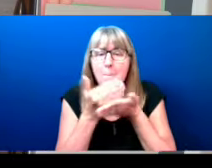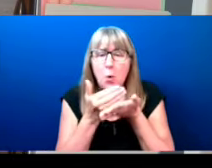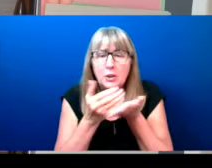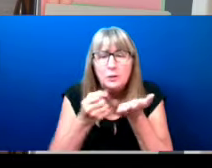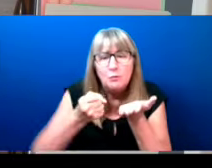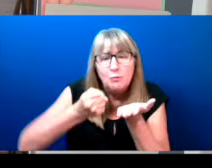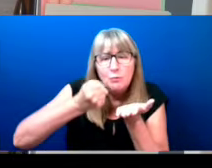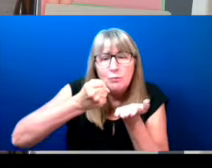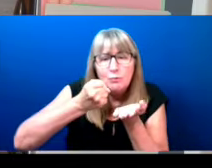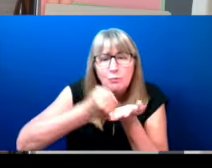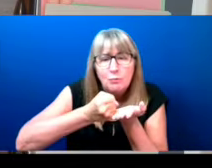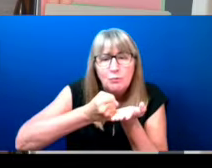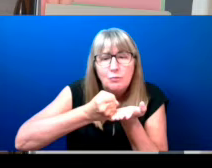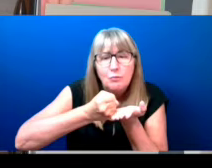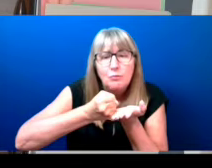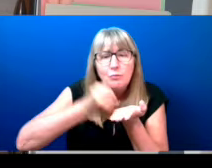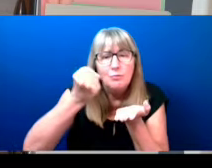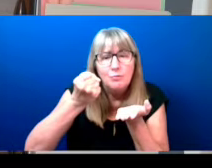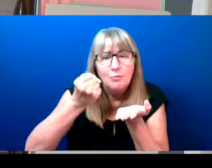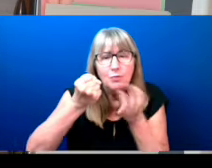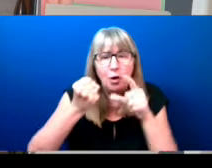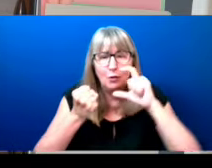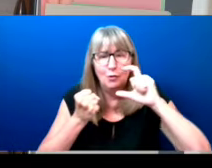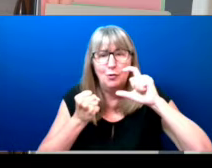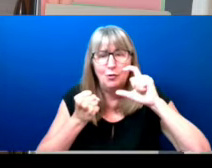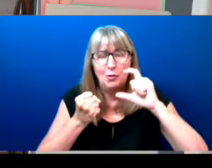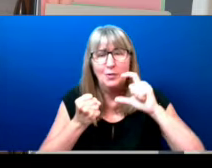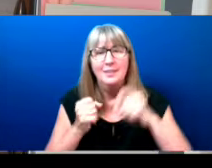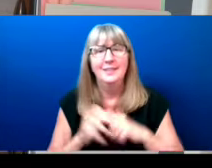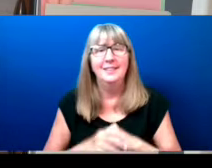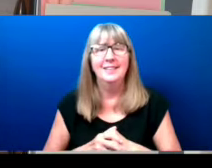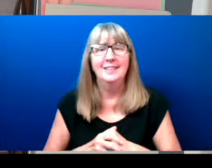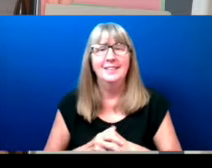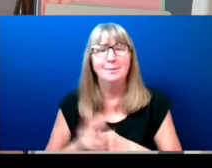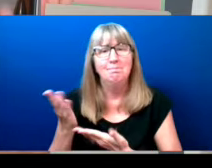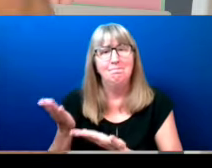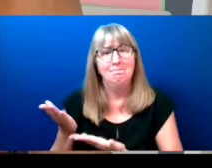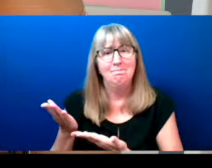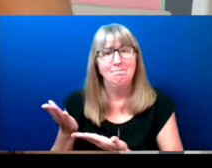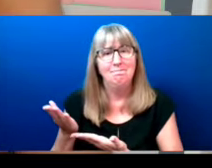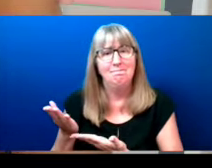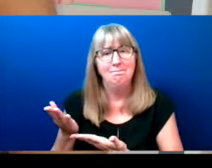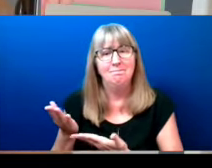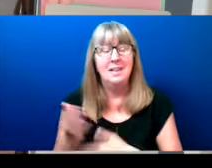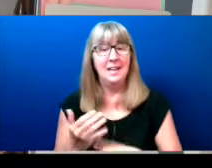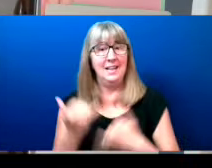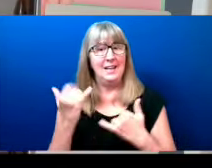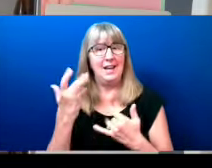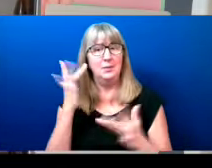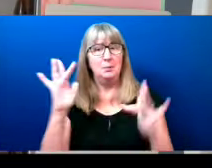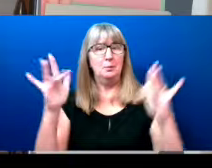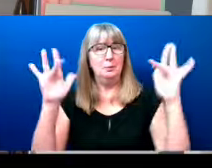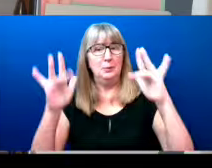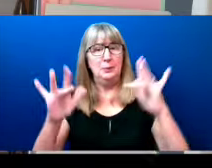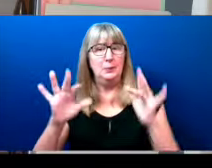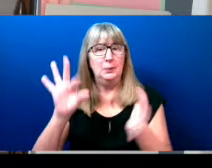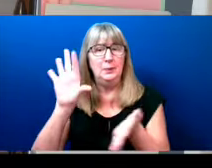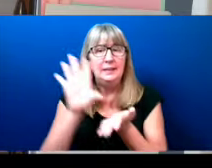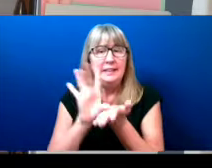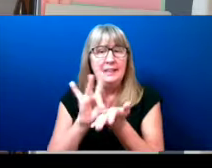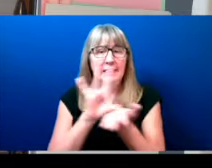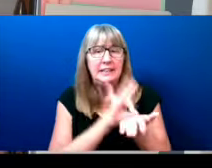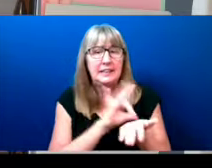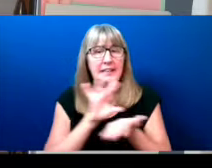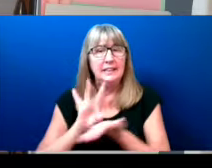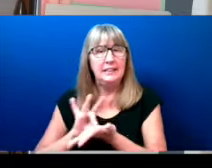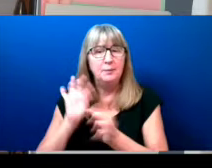on a scratch paper and just did portion of it onto the circle for with my sentiment. Added a